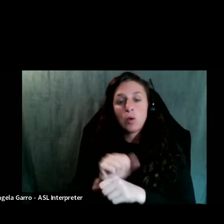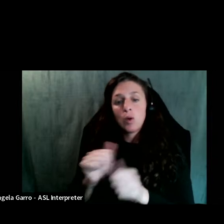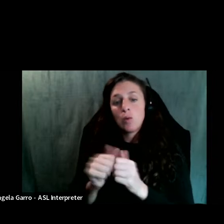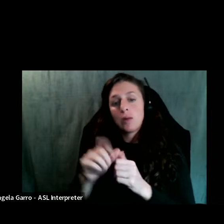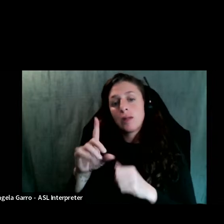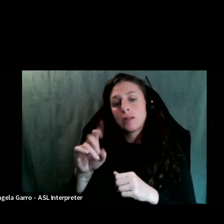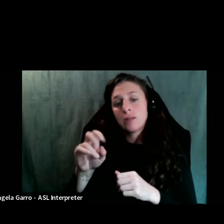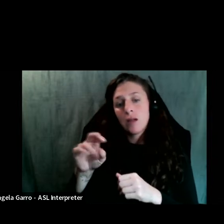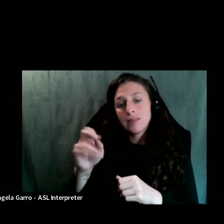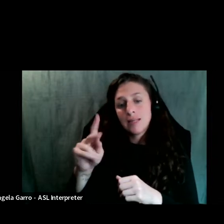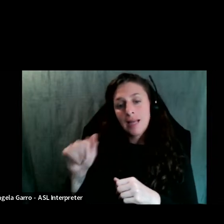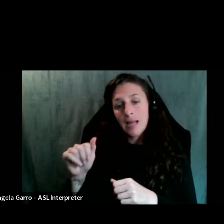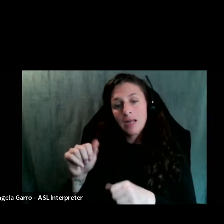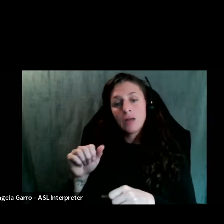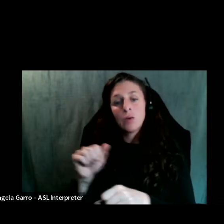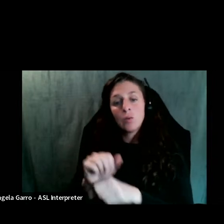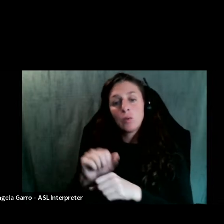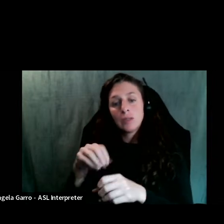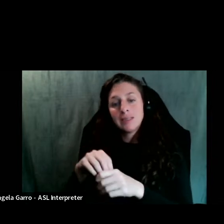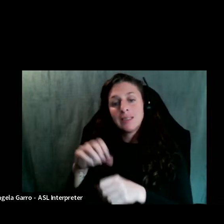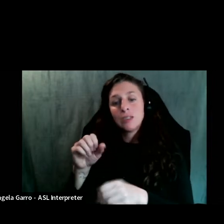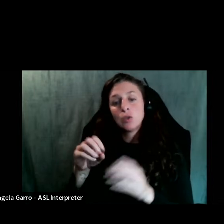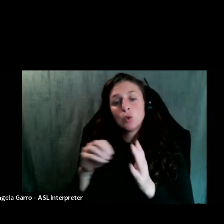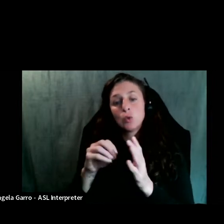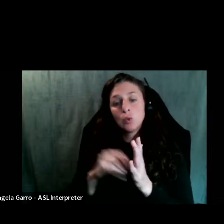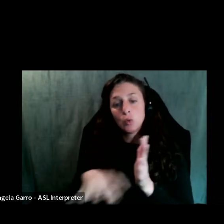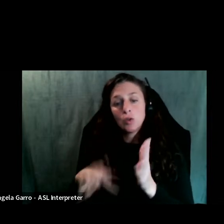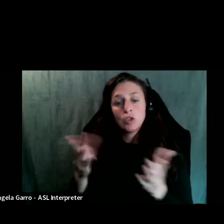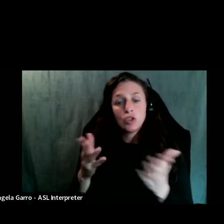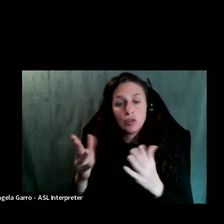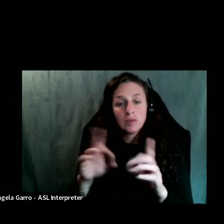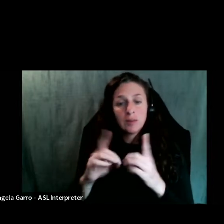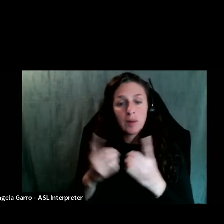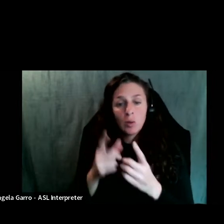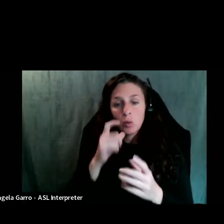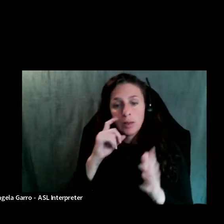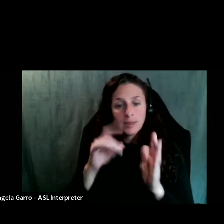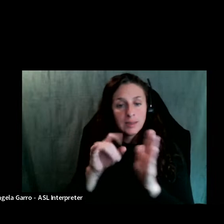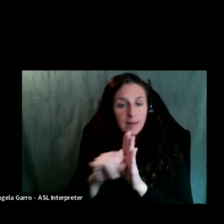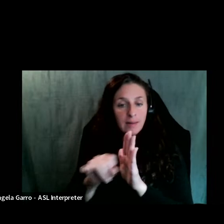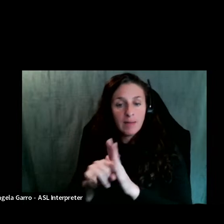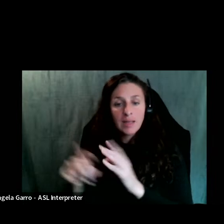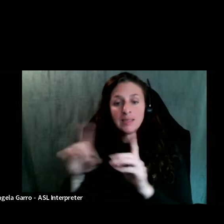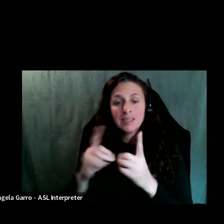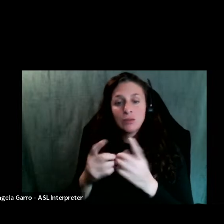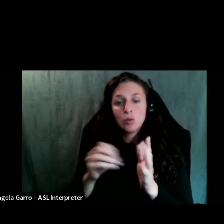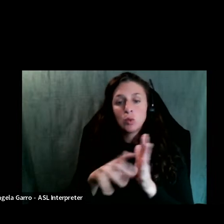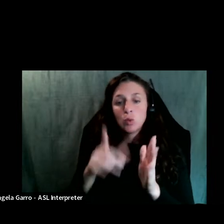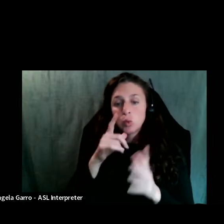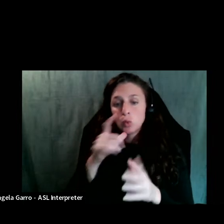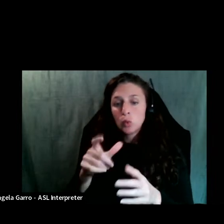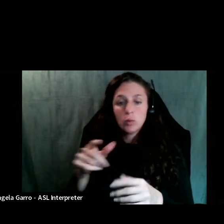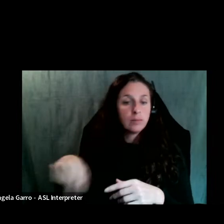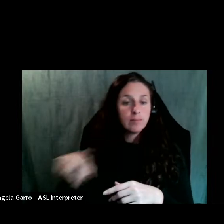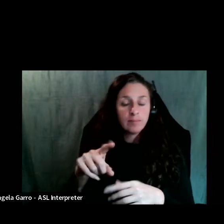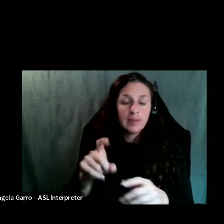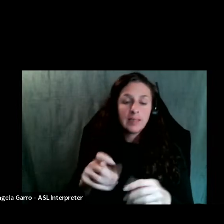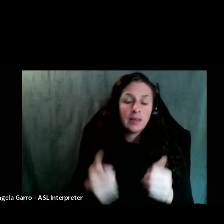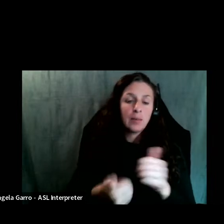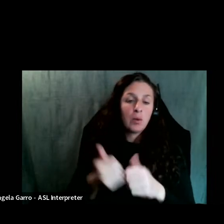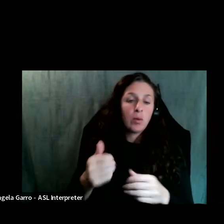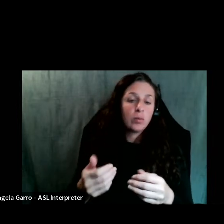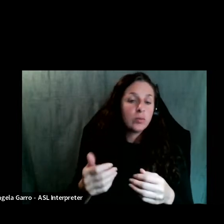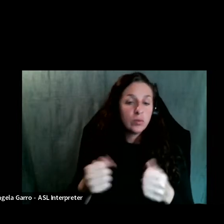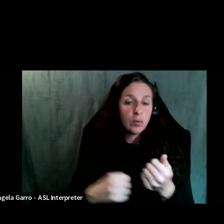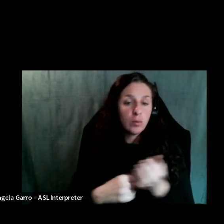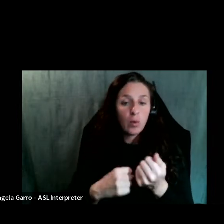who identifies district students who are the most in need of support. These students are unhoused, in foster care, or in other